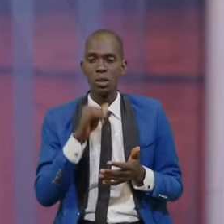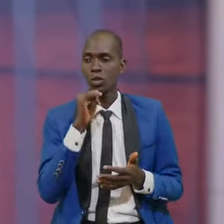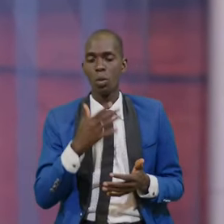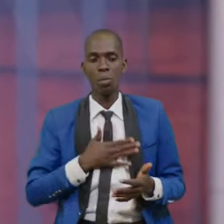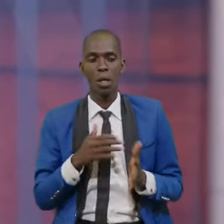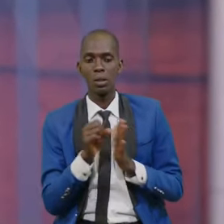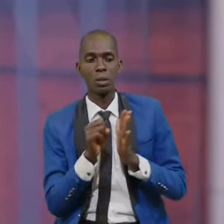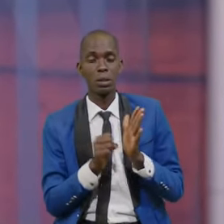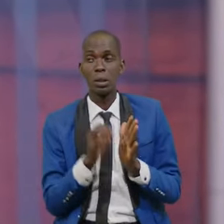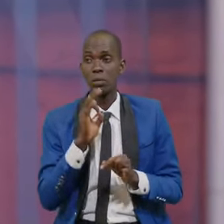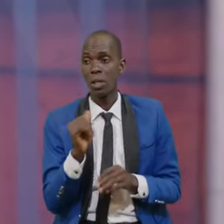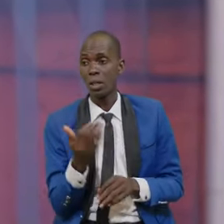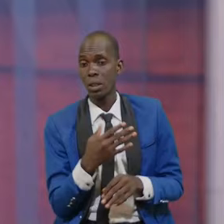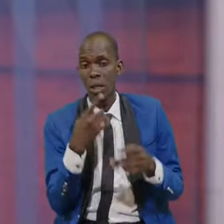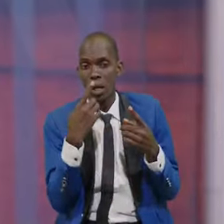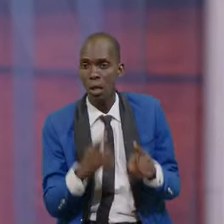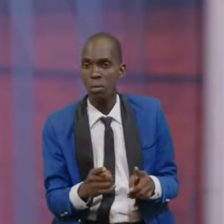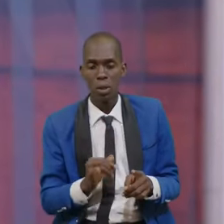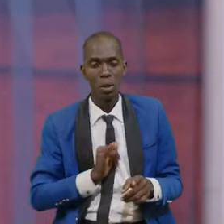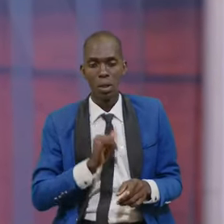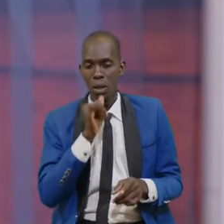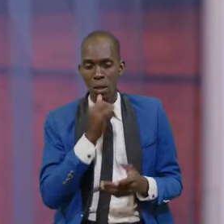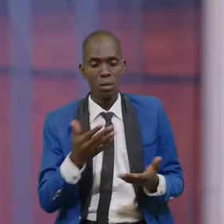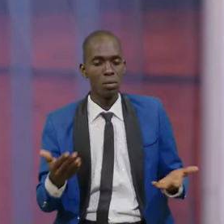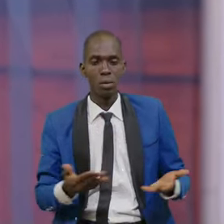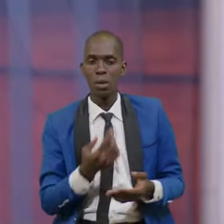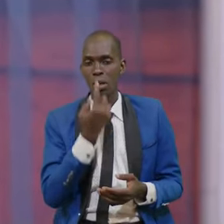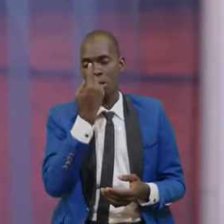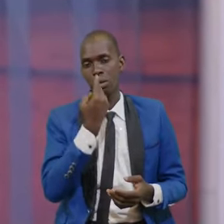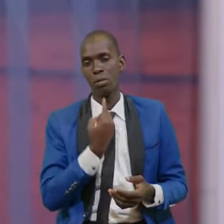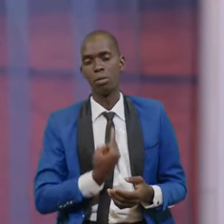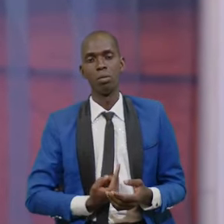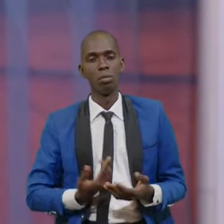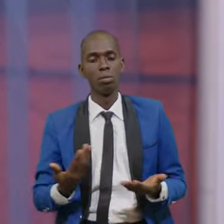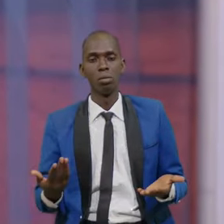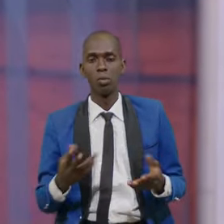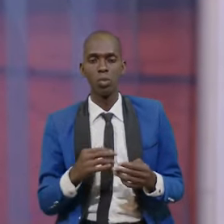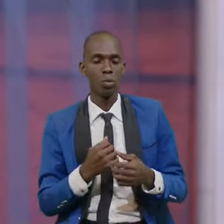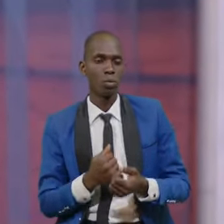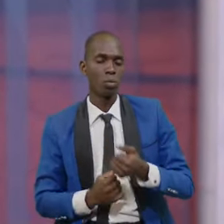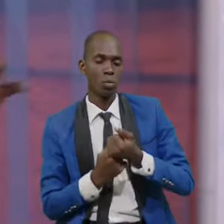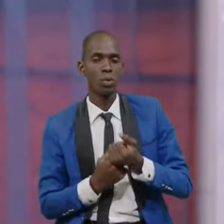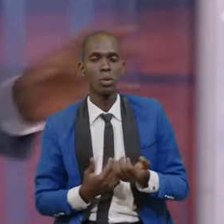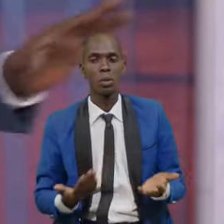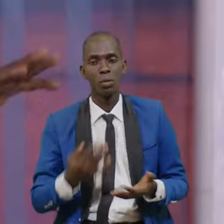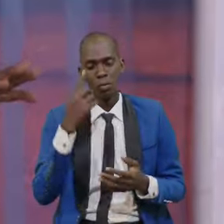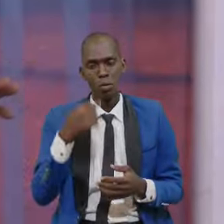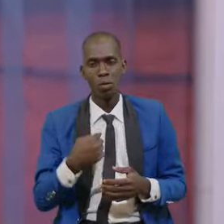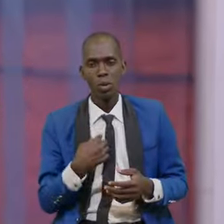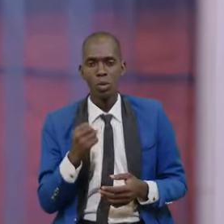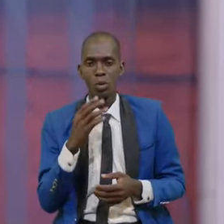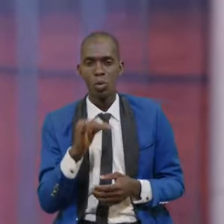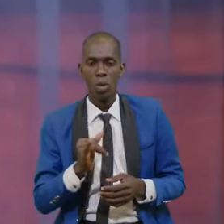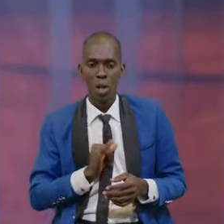anything happens, I am here by myself. And so I deviate from